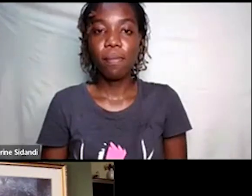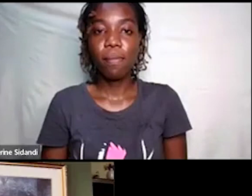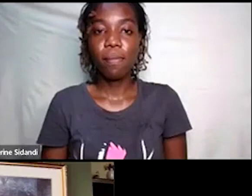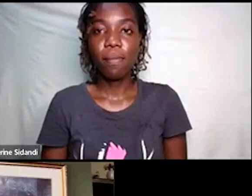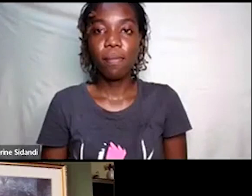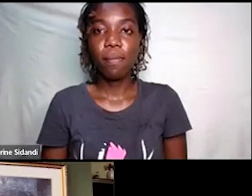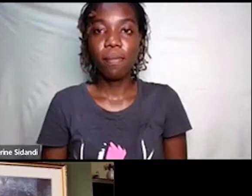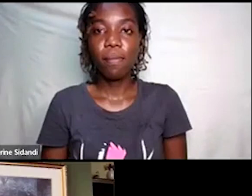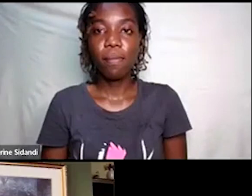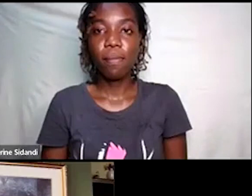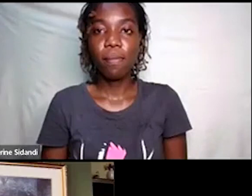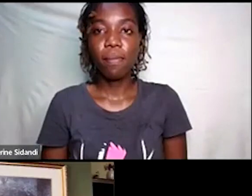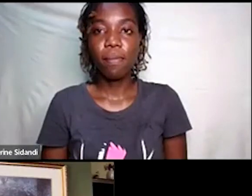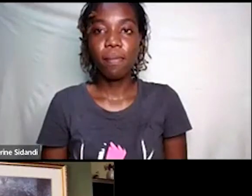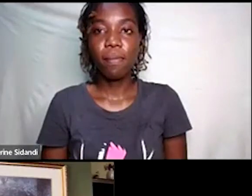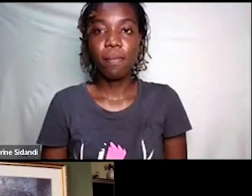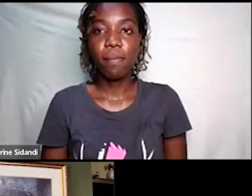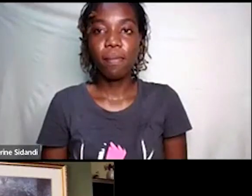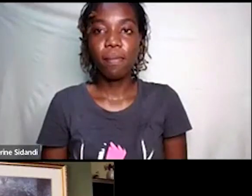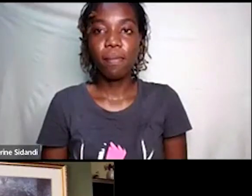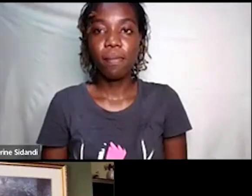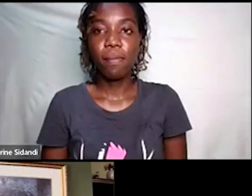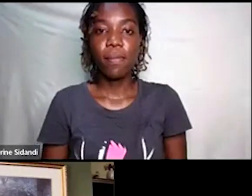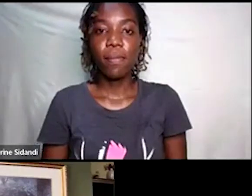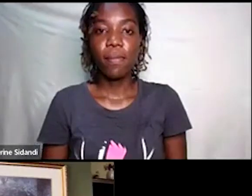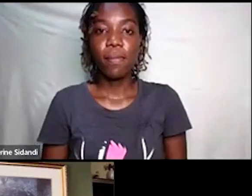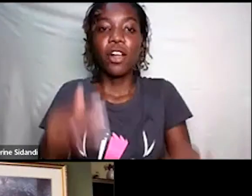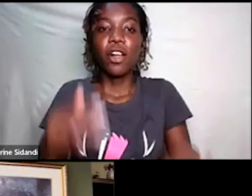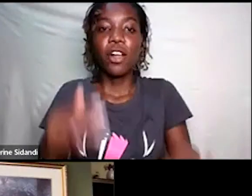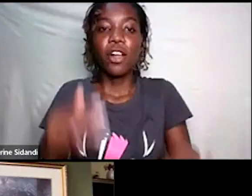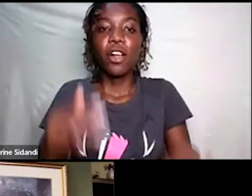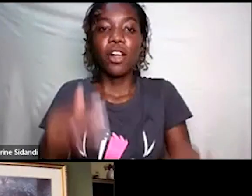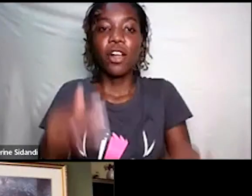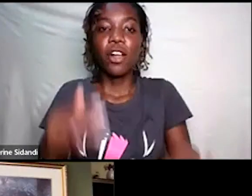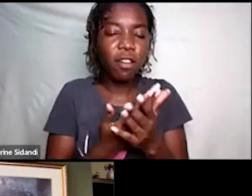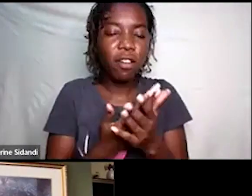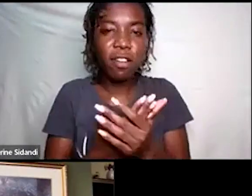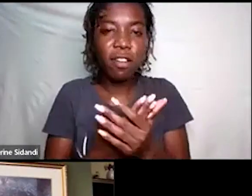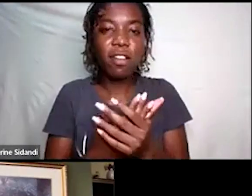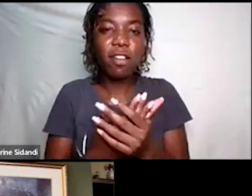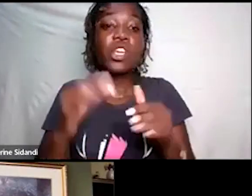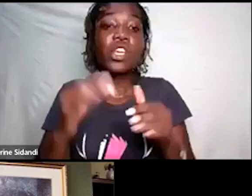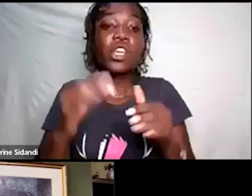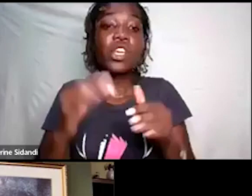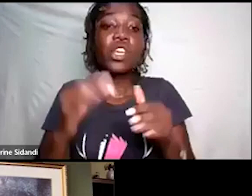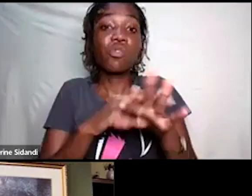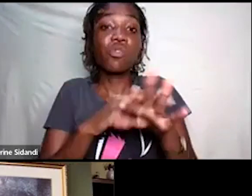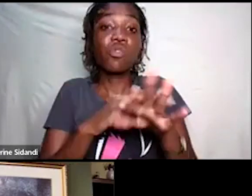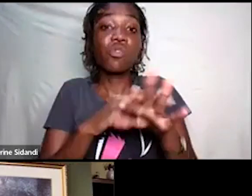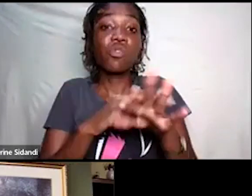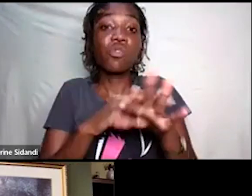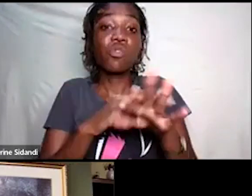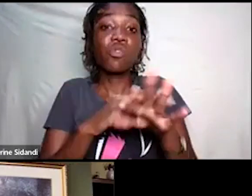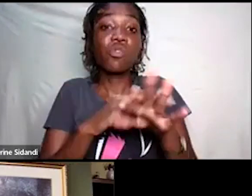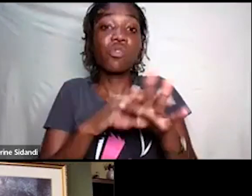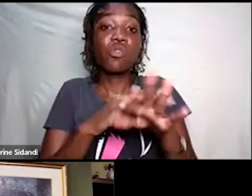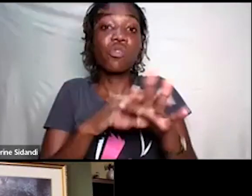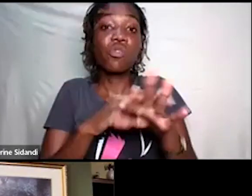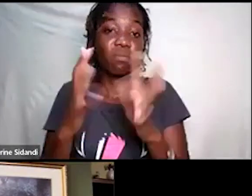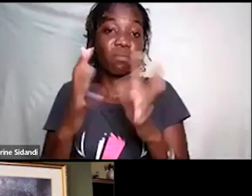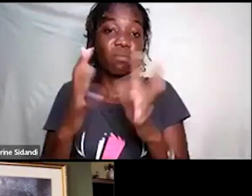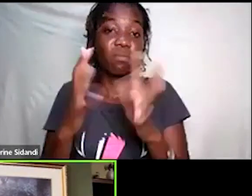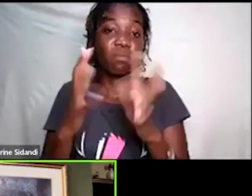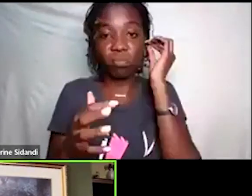Good evening, everyone. Good evening. It's a good session. I actually appreciate the insights,